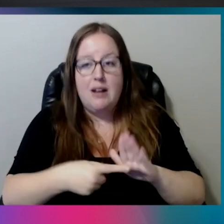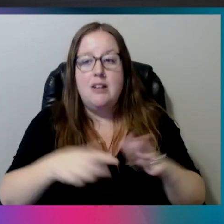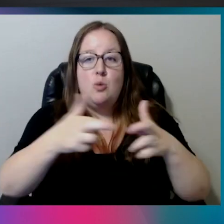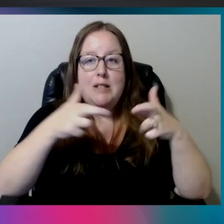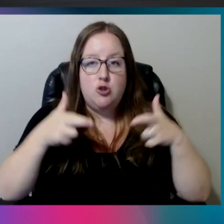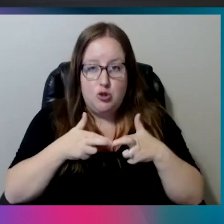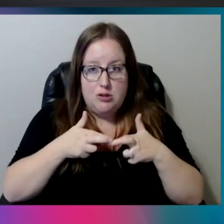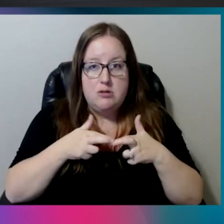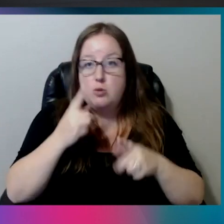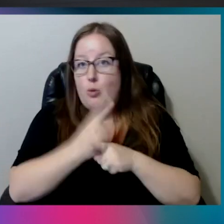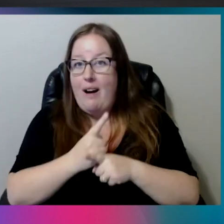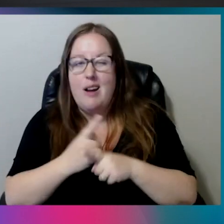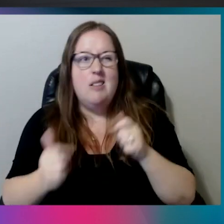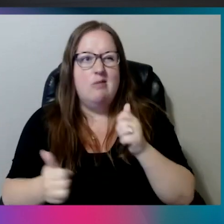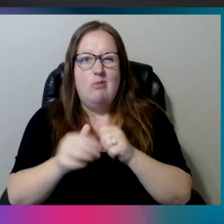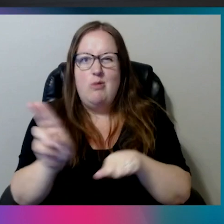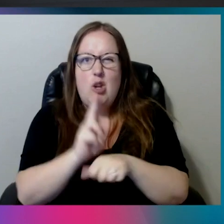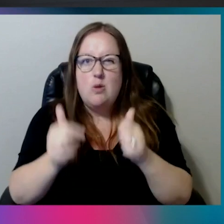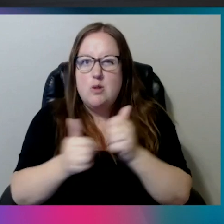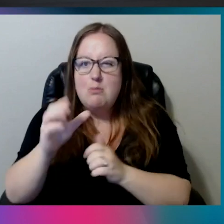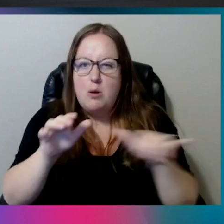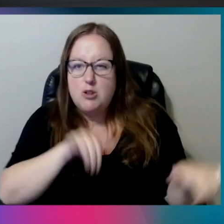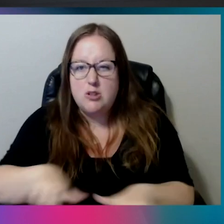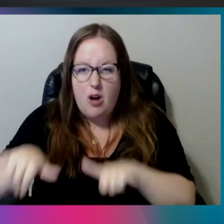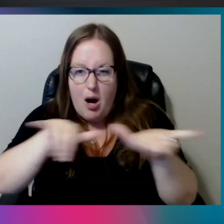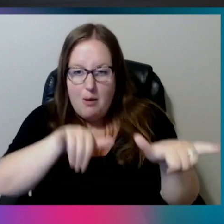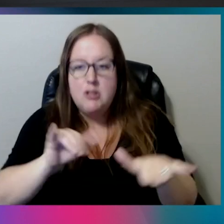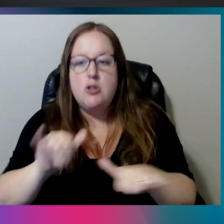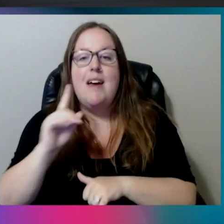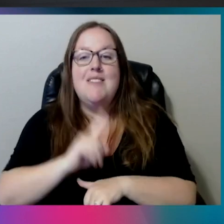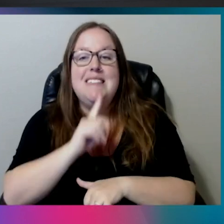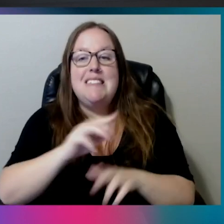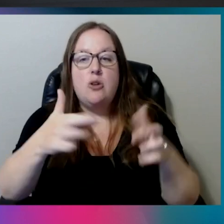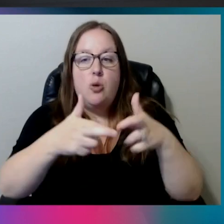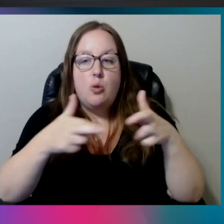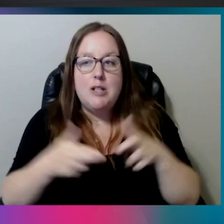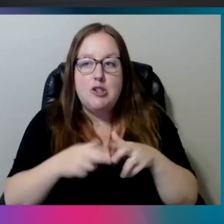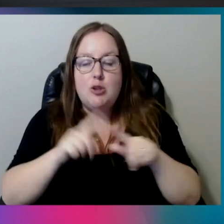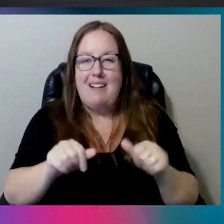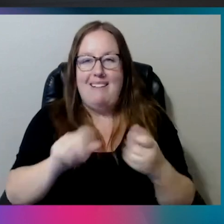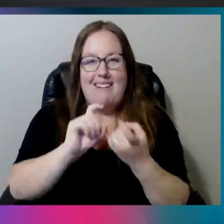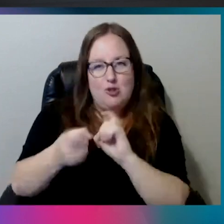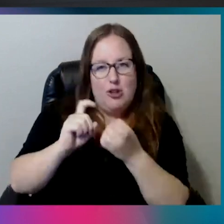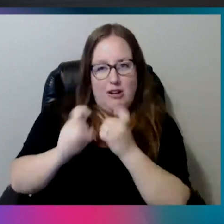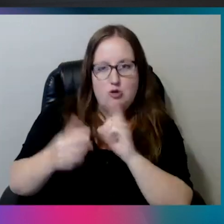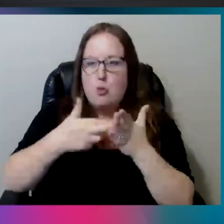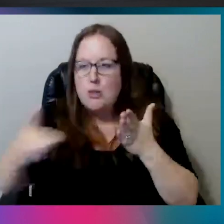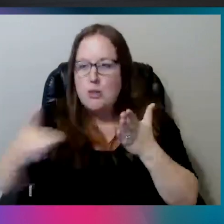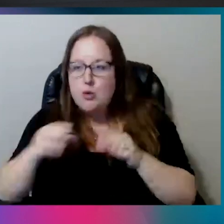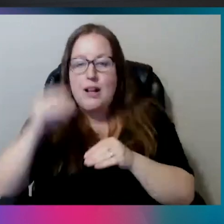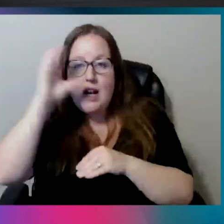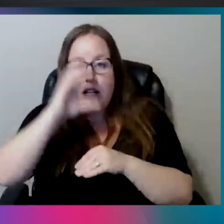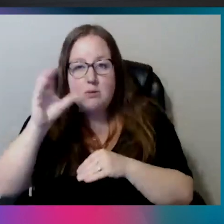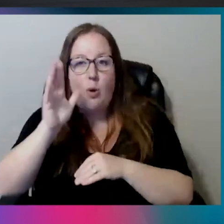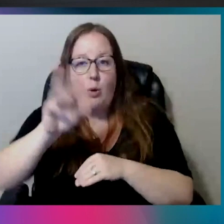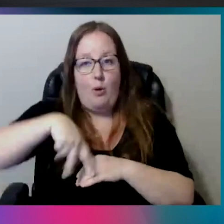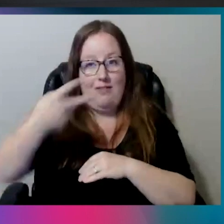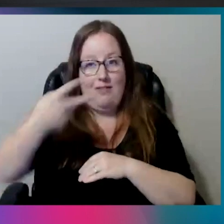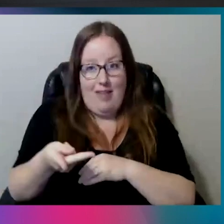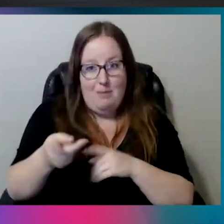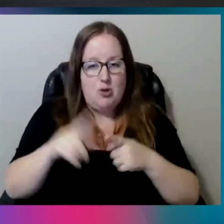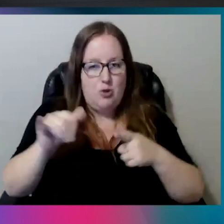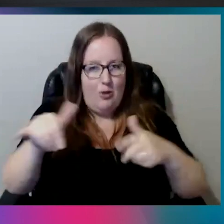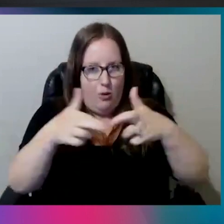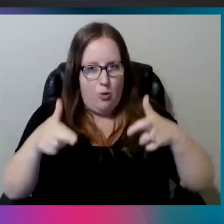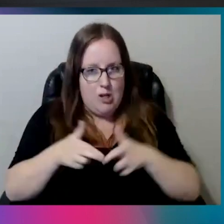most commonly. The Visual Studio Toolkit is a single region. So if I change region, the resources in that Explorer will flip to the ones that are in that region. But you can